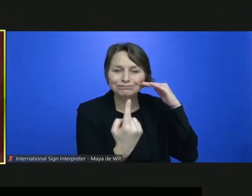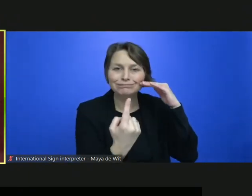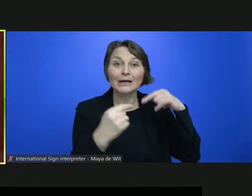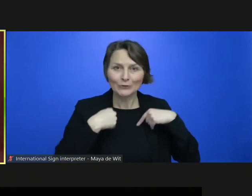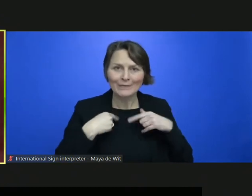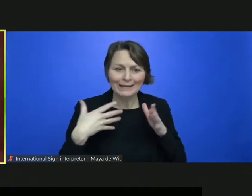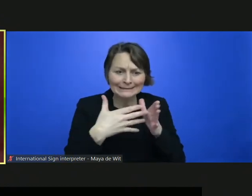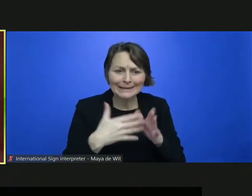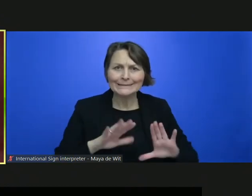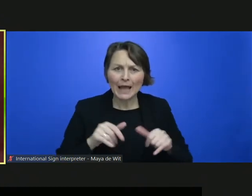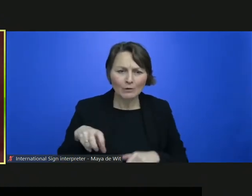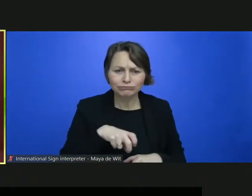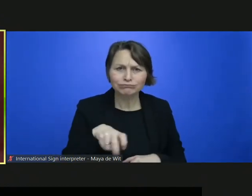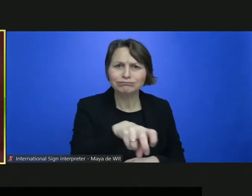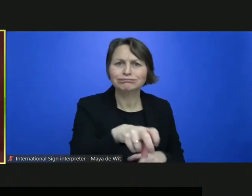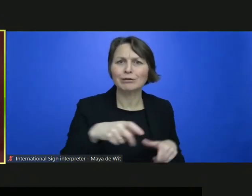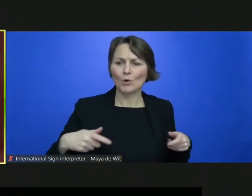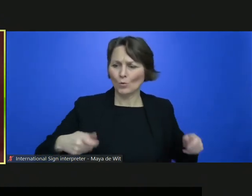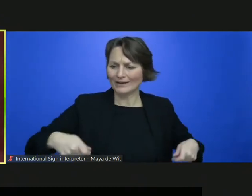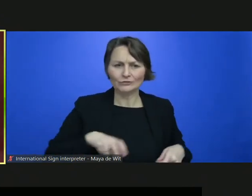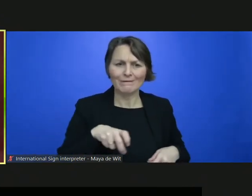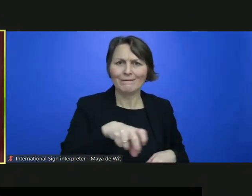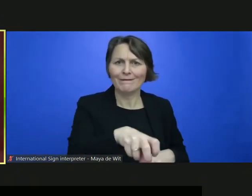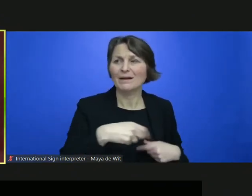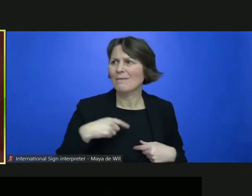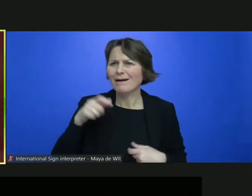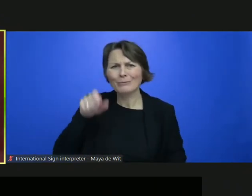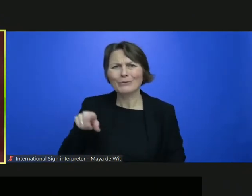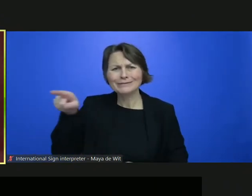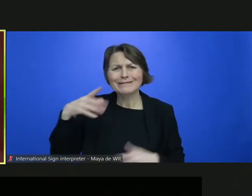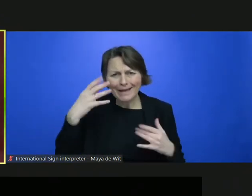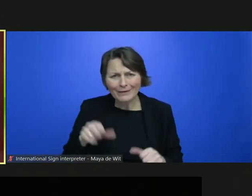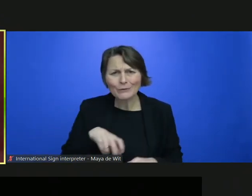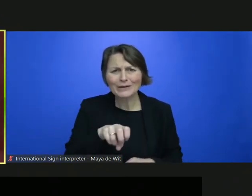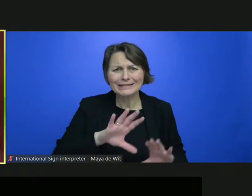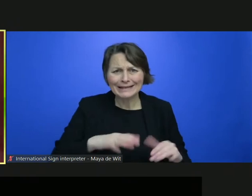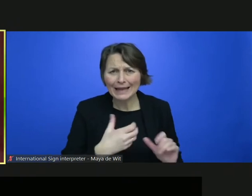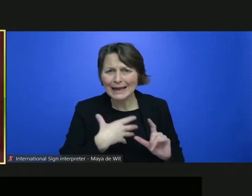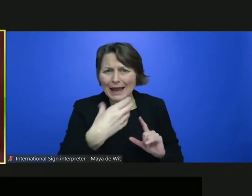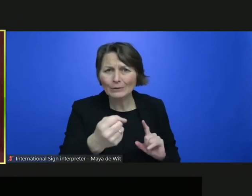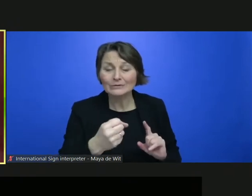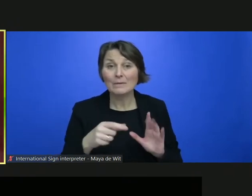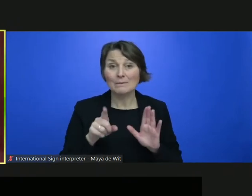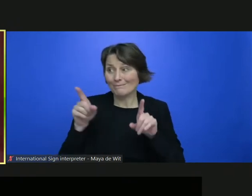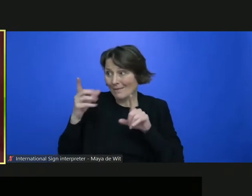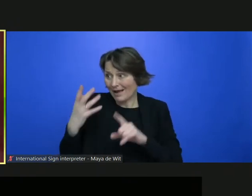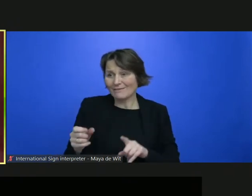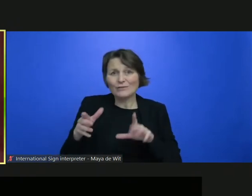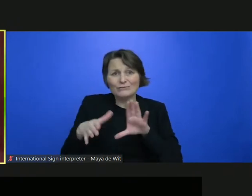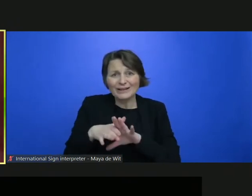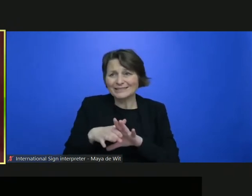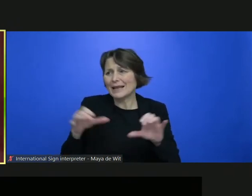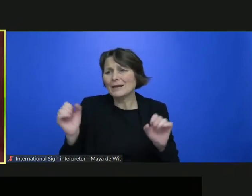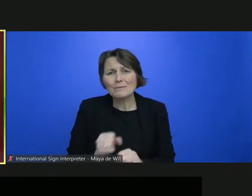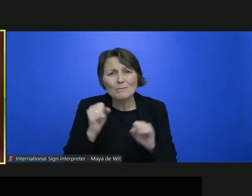him use his wheelchair as he navigates his way out of the tomb? Actually, I was told today it won't. And so imagine what it would